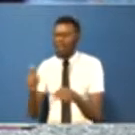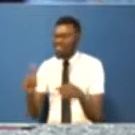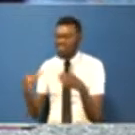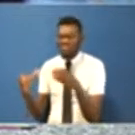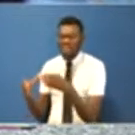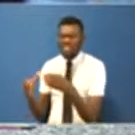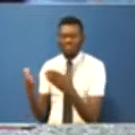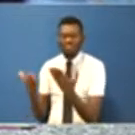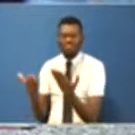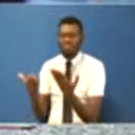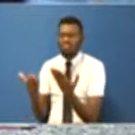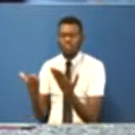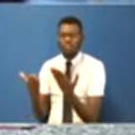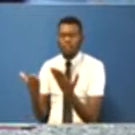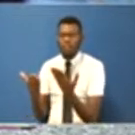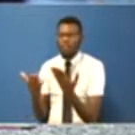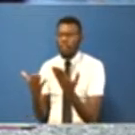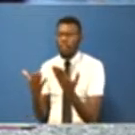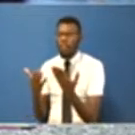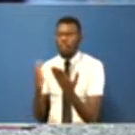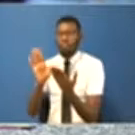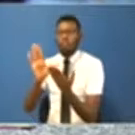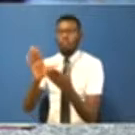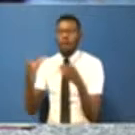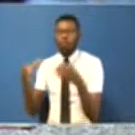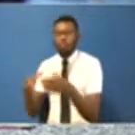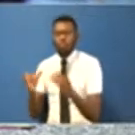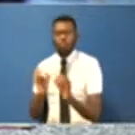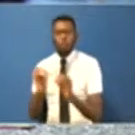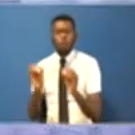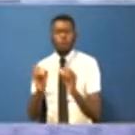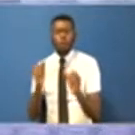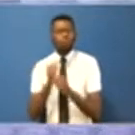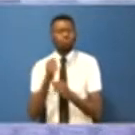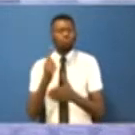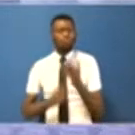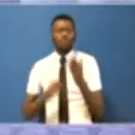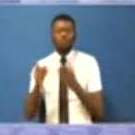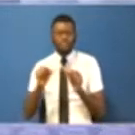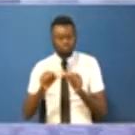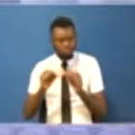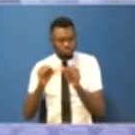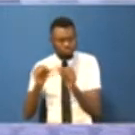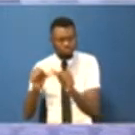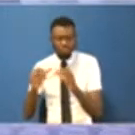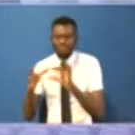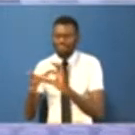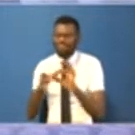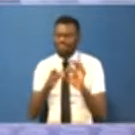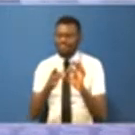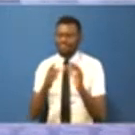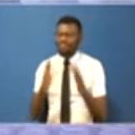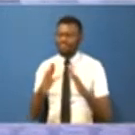not in your political camp what will you do and how will you sustain this relationship